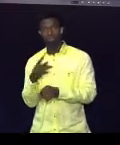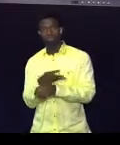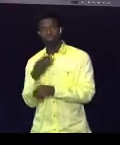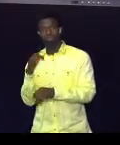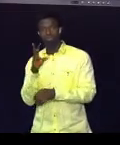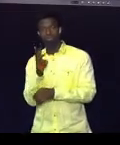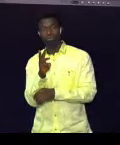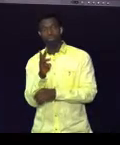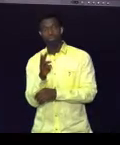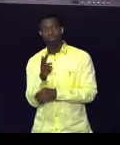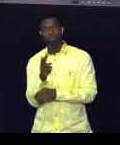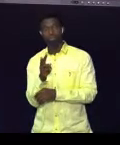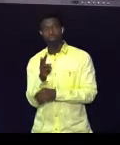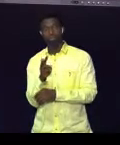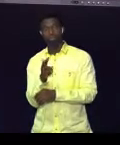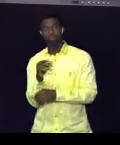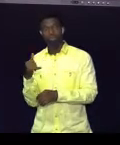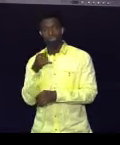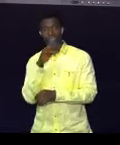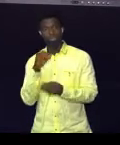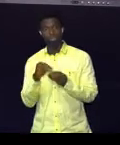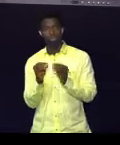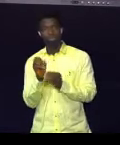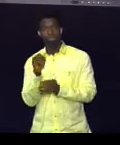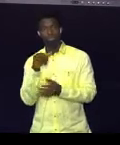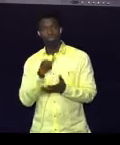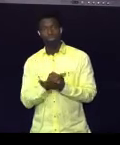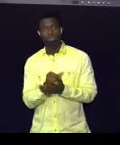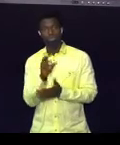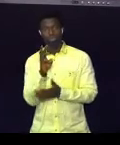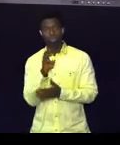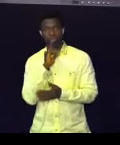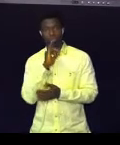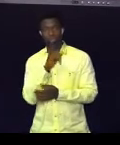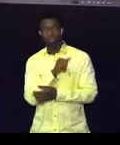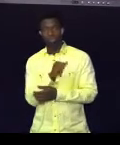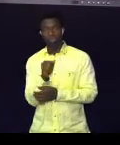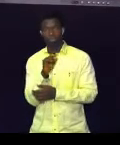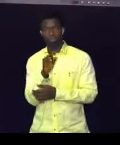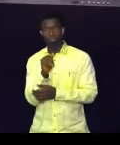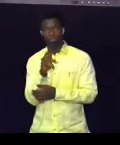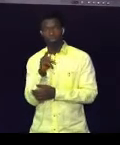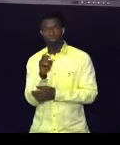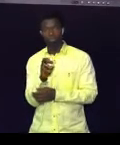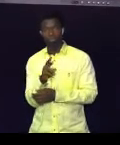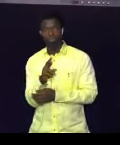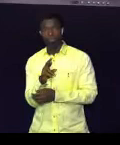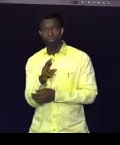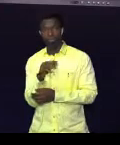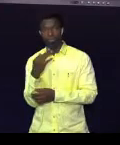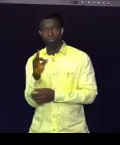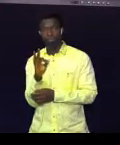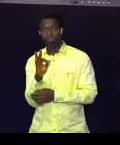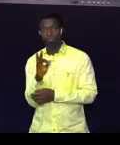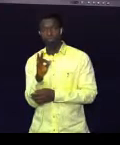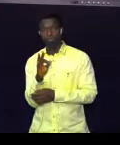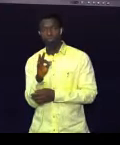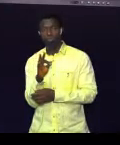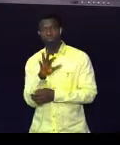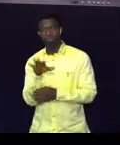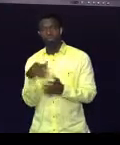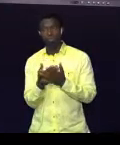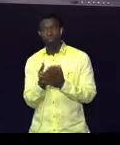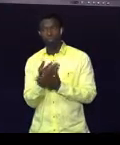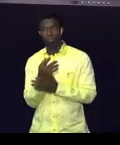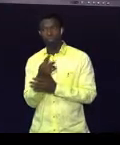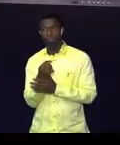multiples of 6. Precisely, the multiples of 6 are the numbers that 6 is a factor of. Okay, 6